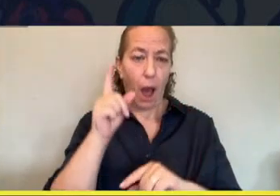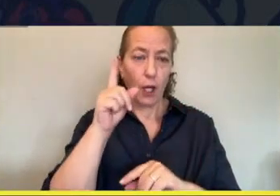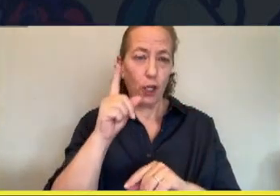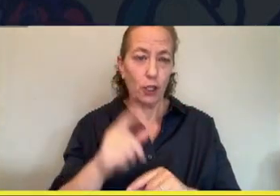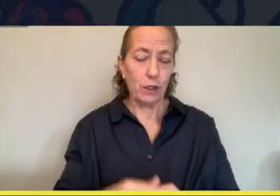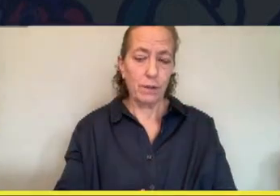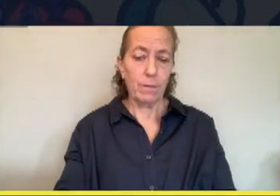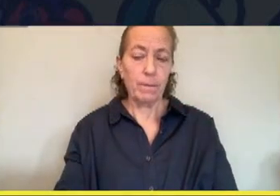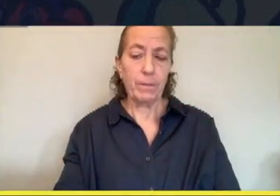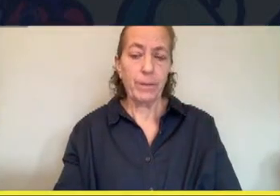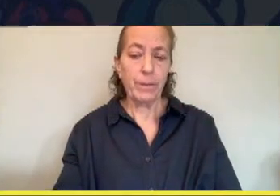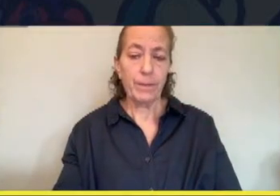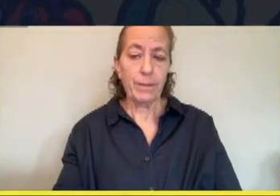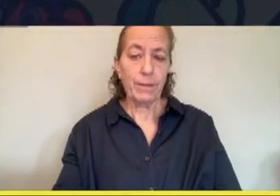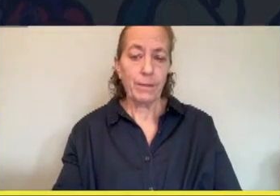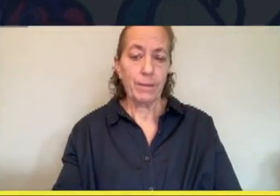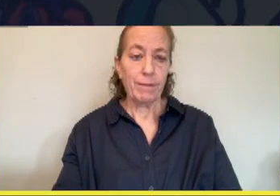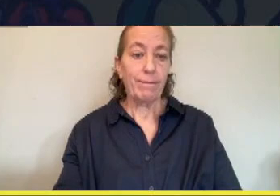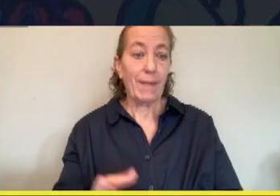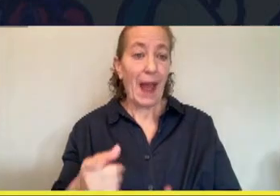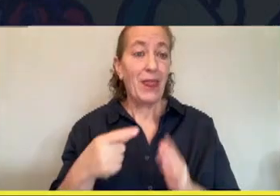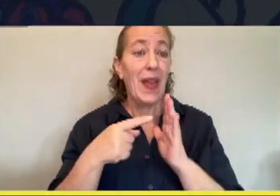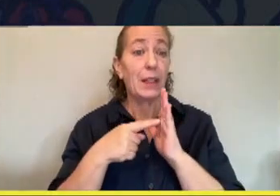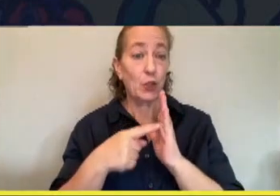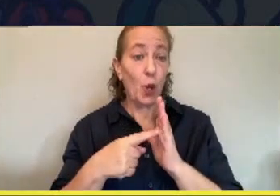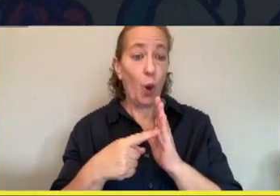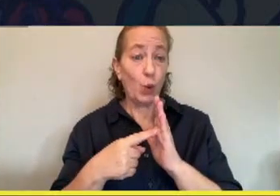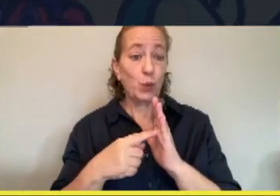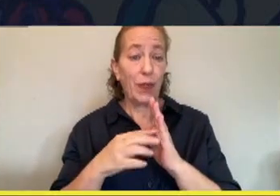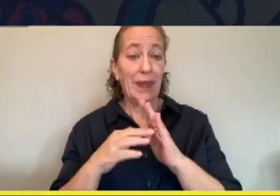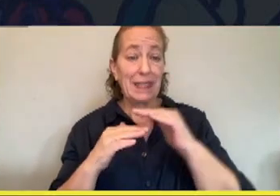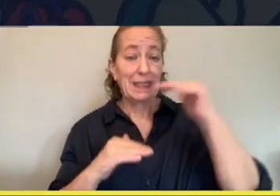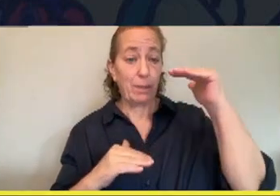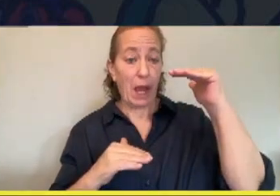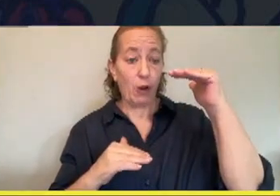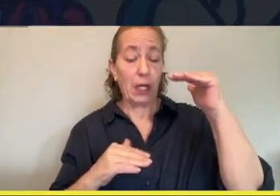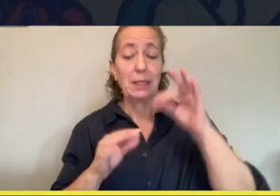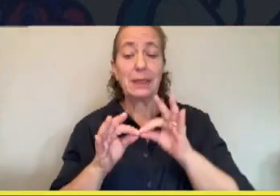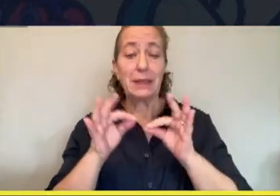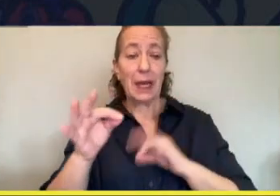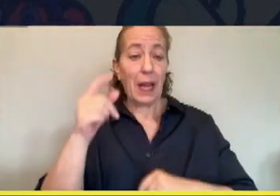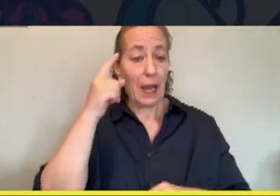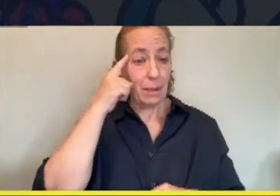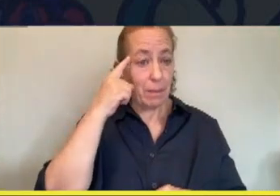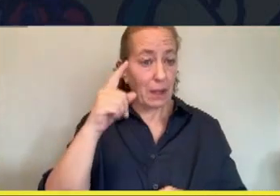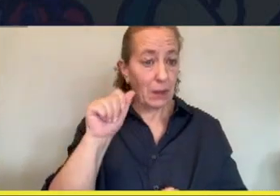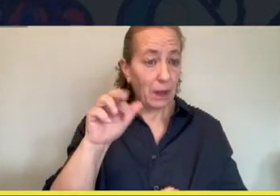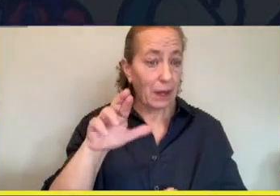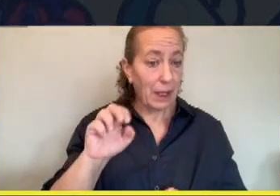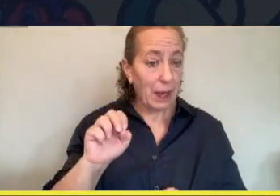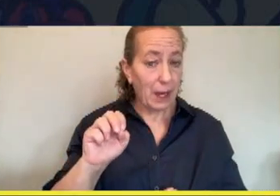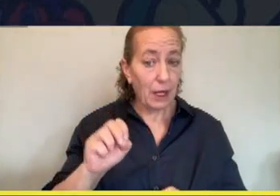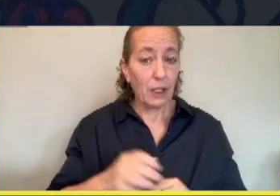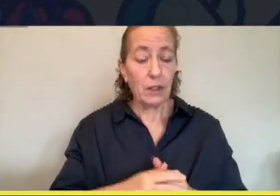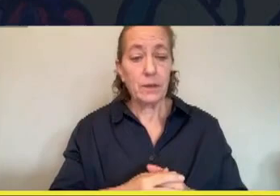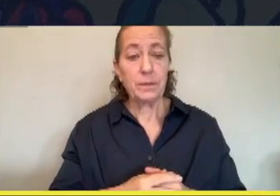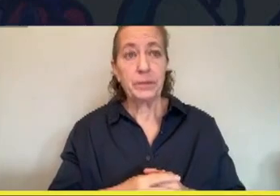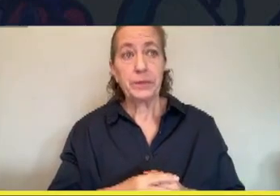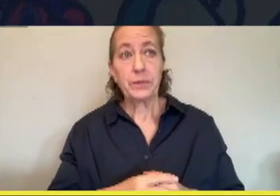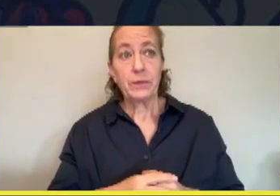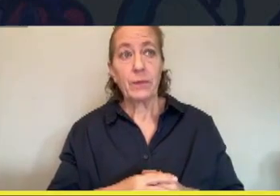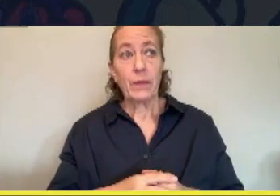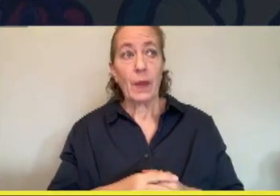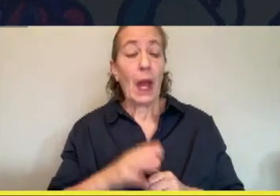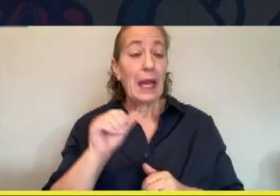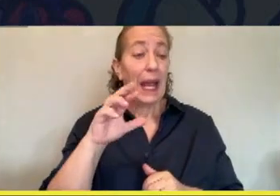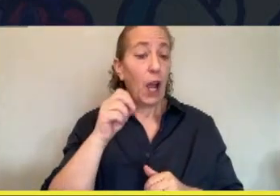which represent the disparities in delayed medical care, not getting medical care for something other than COVID, and not getting